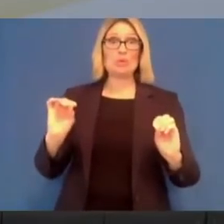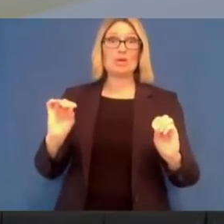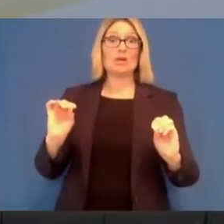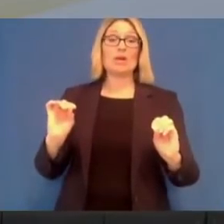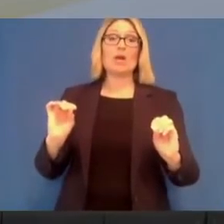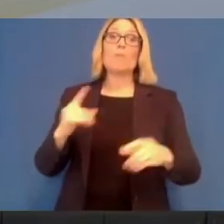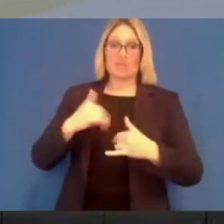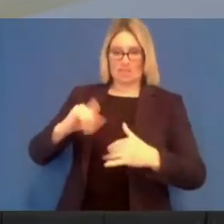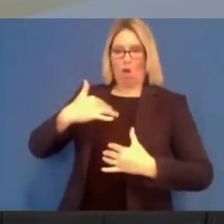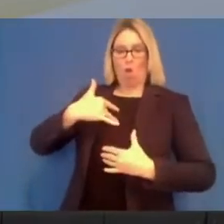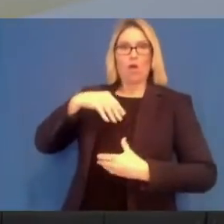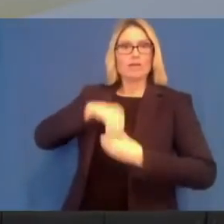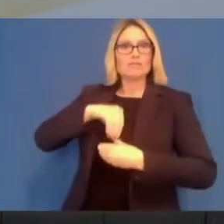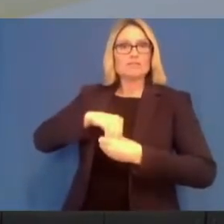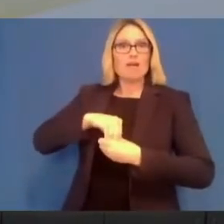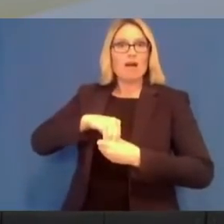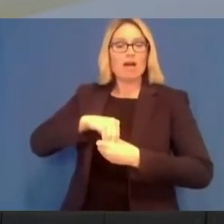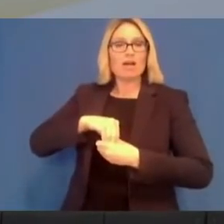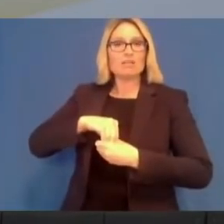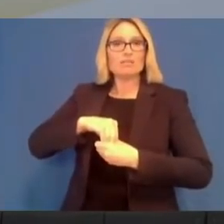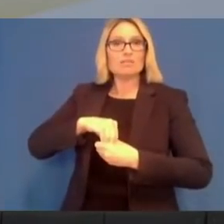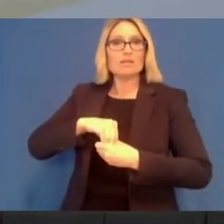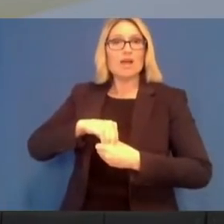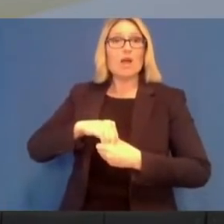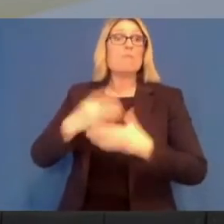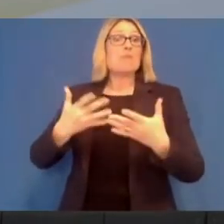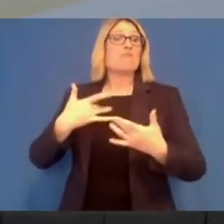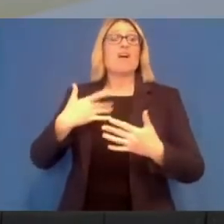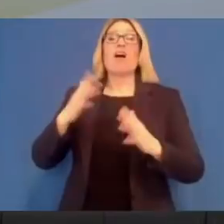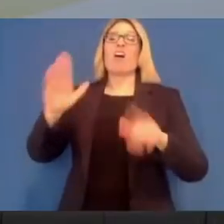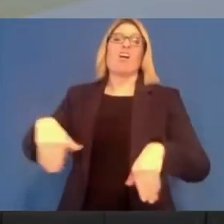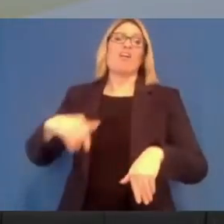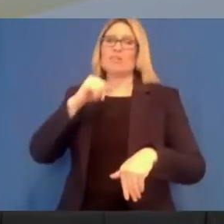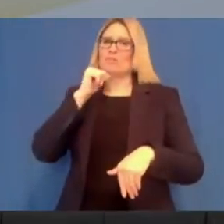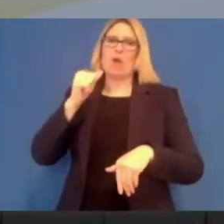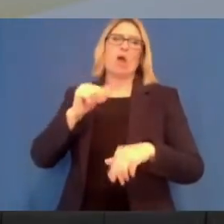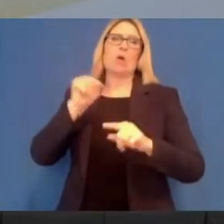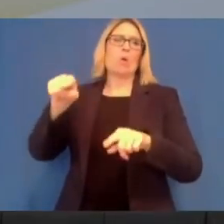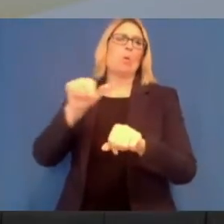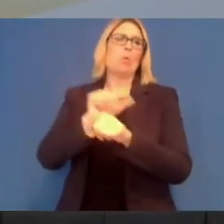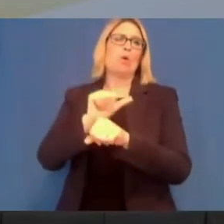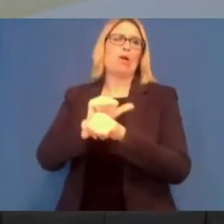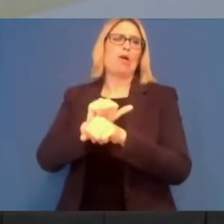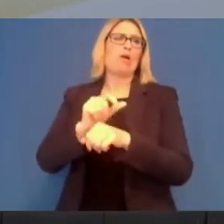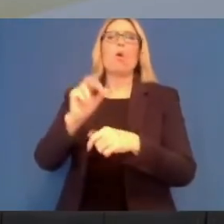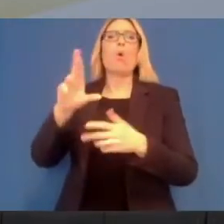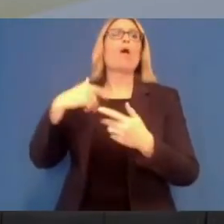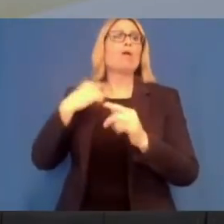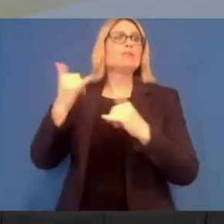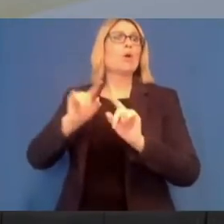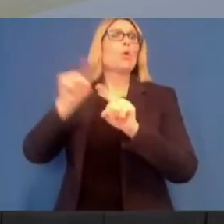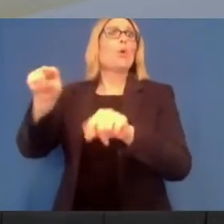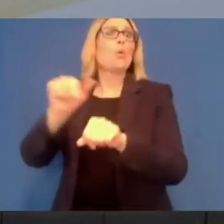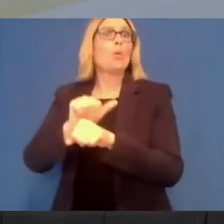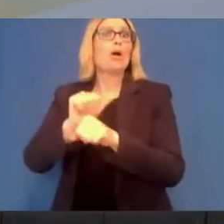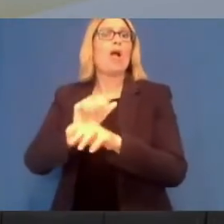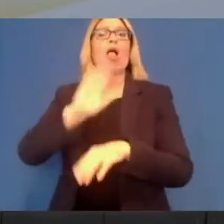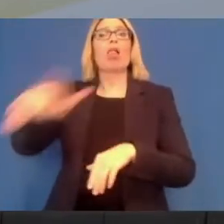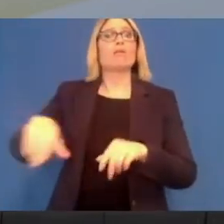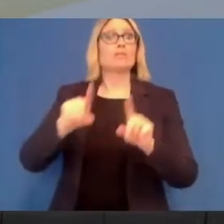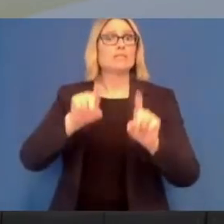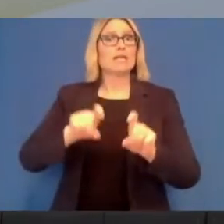think it's worth missing work for or going to get tested. So it's really trying to emphasize how important that